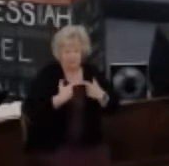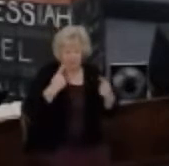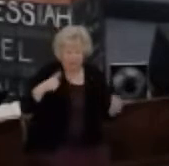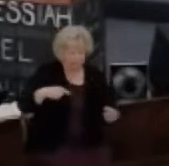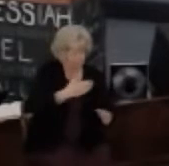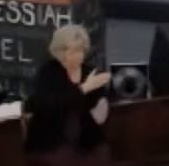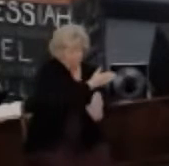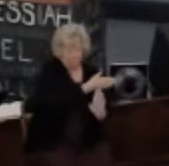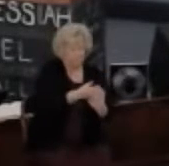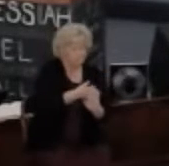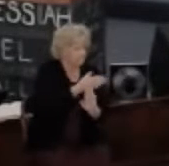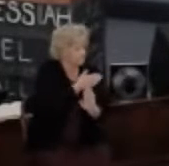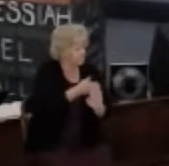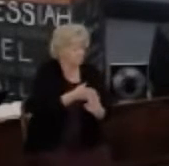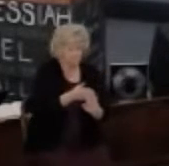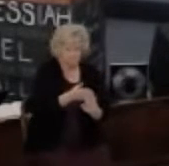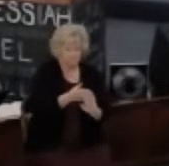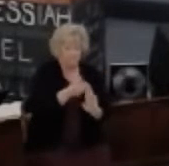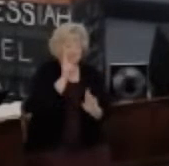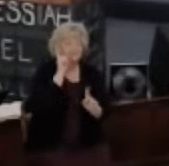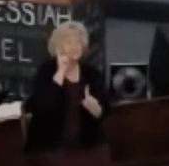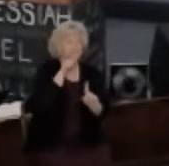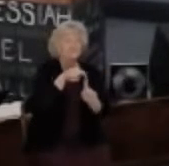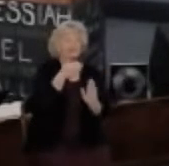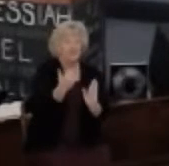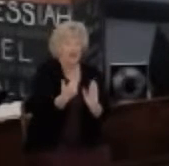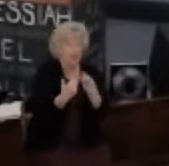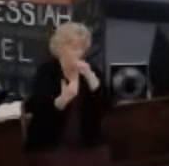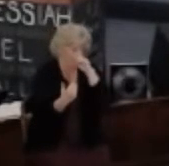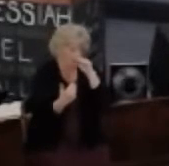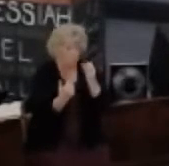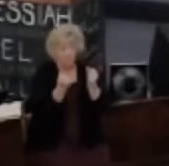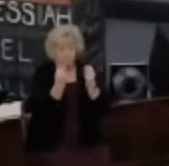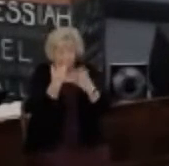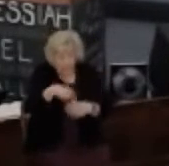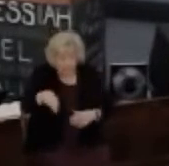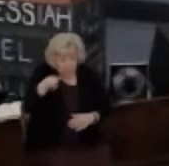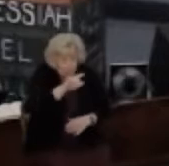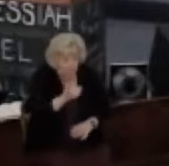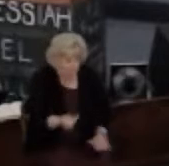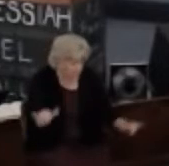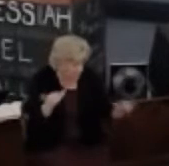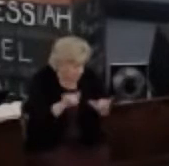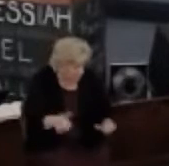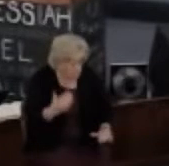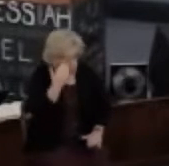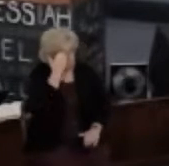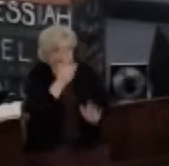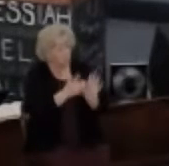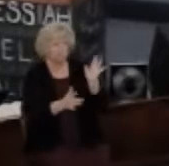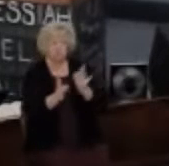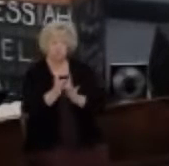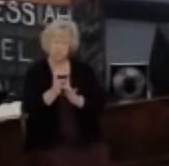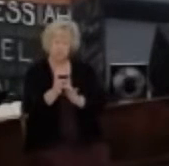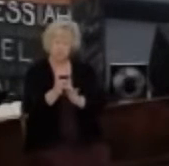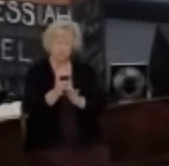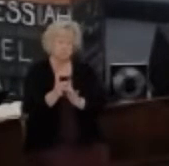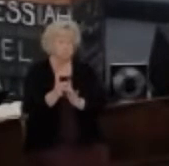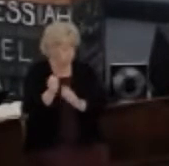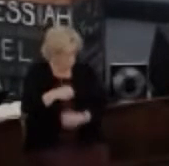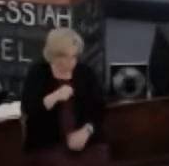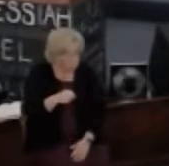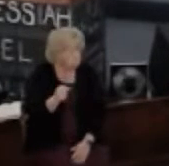not before this. What a picture that is of a lot of Christians. They know the Lord,